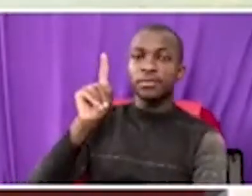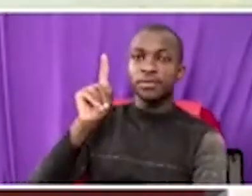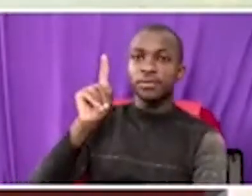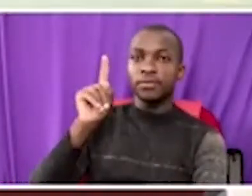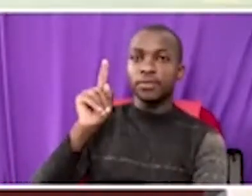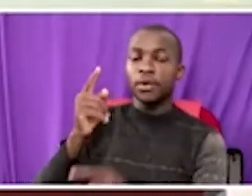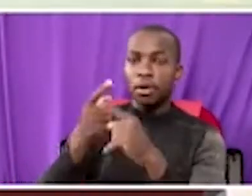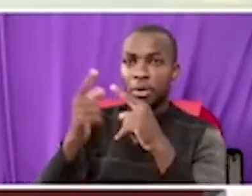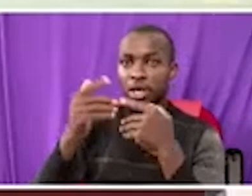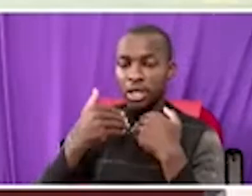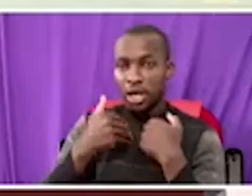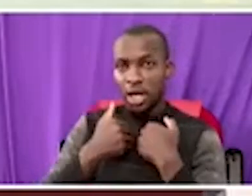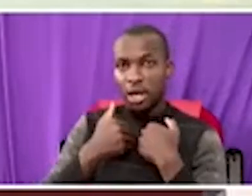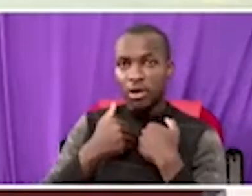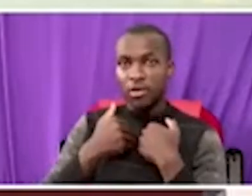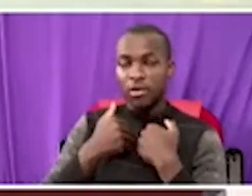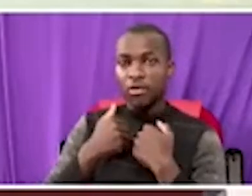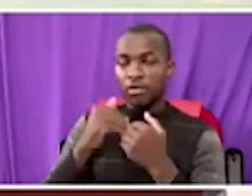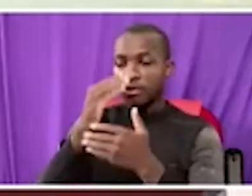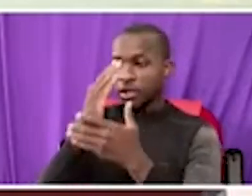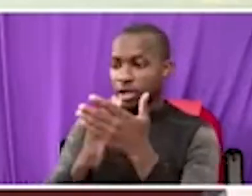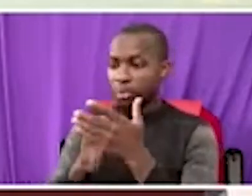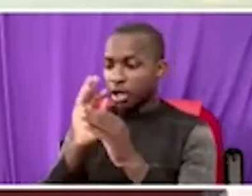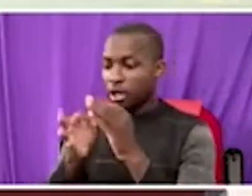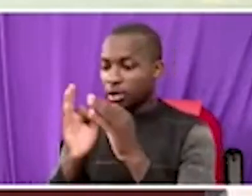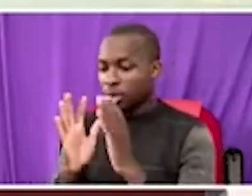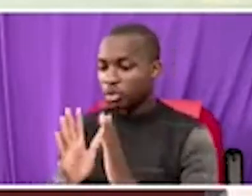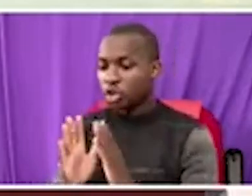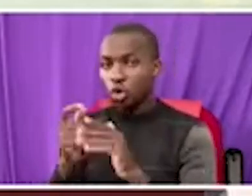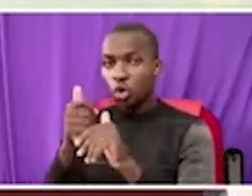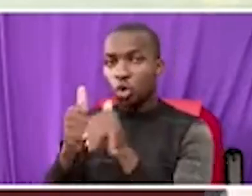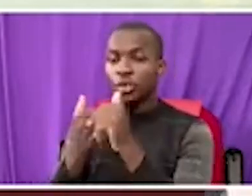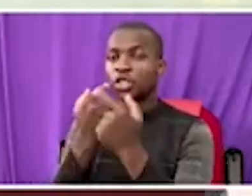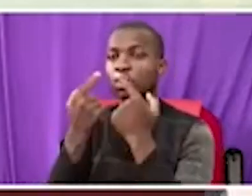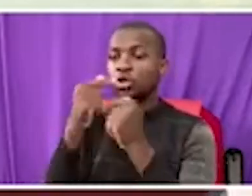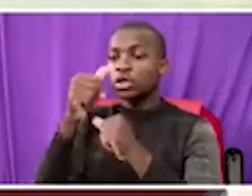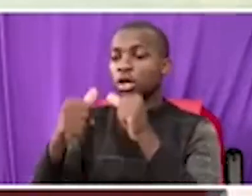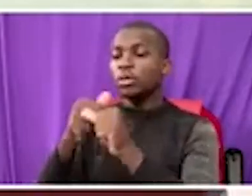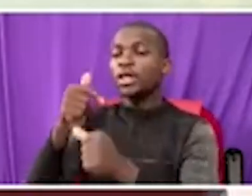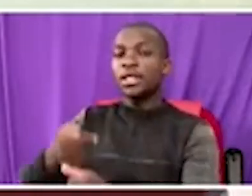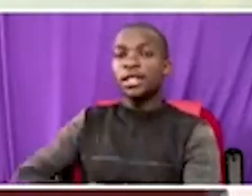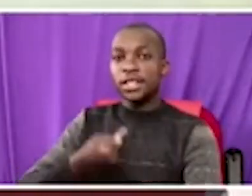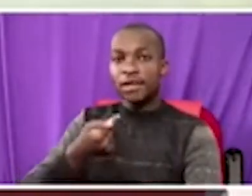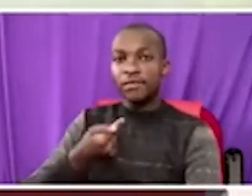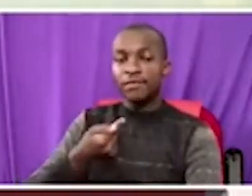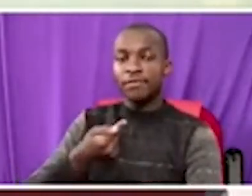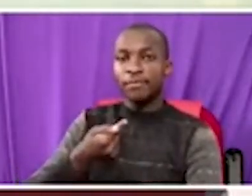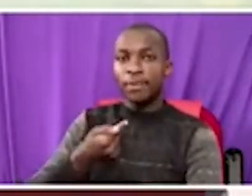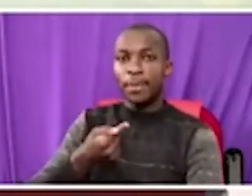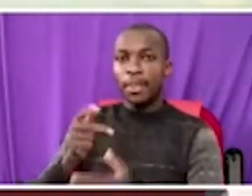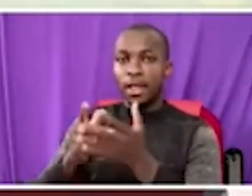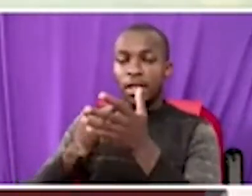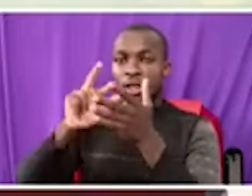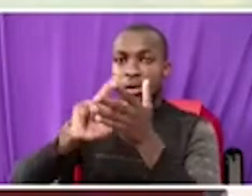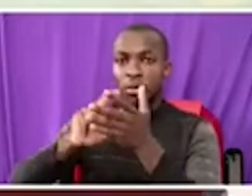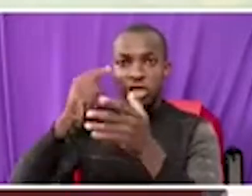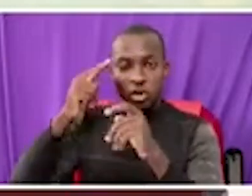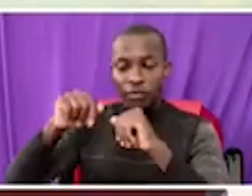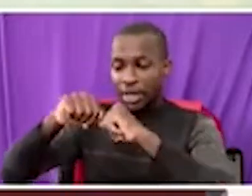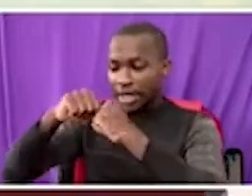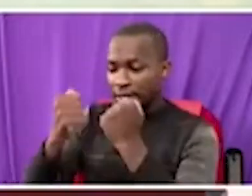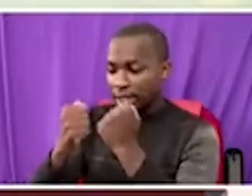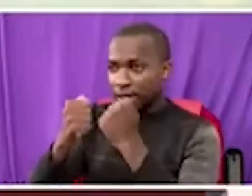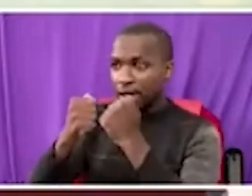But there's a certain interpretation that lends itself. The meaning of the tearing of the curtain in